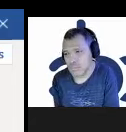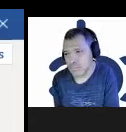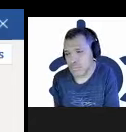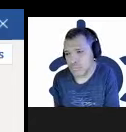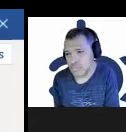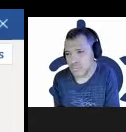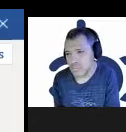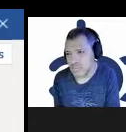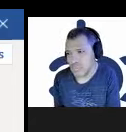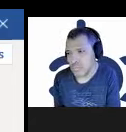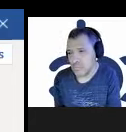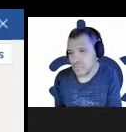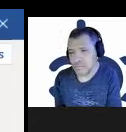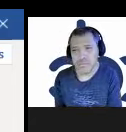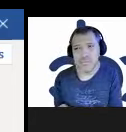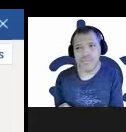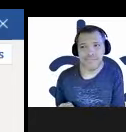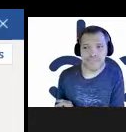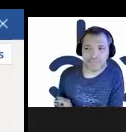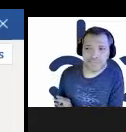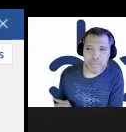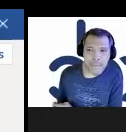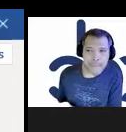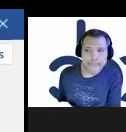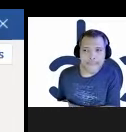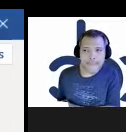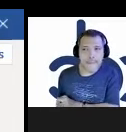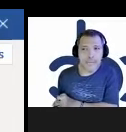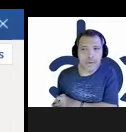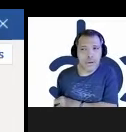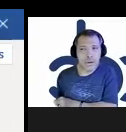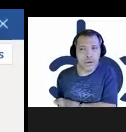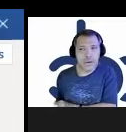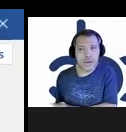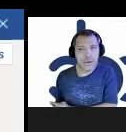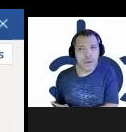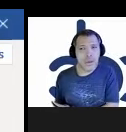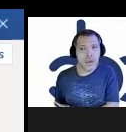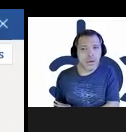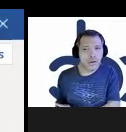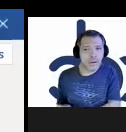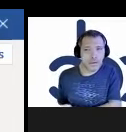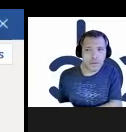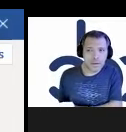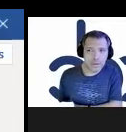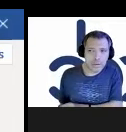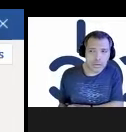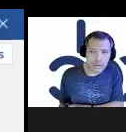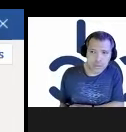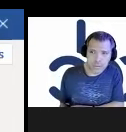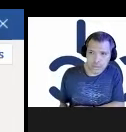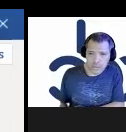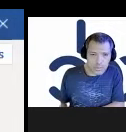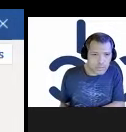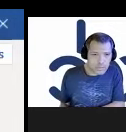let me know if I need to Mhm. zoom in, scroll, any of those It's- things. Is there a number 4?